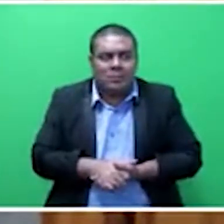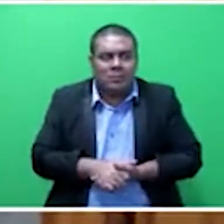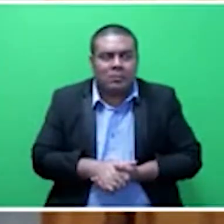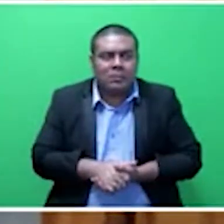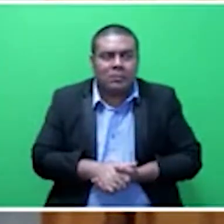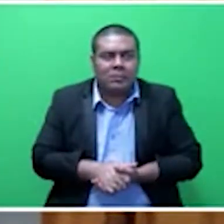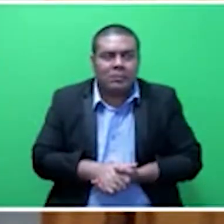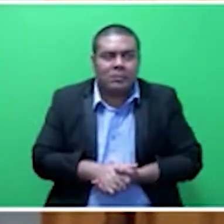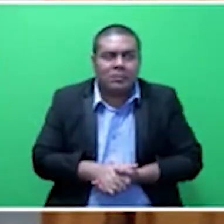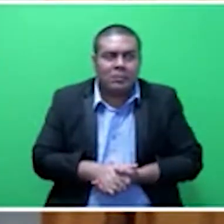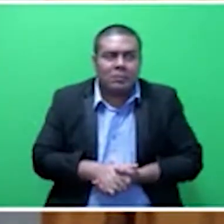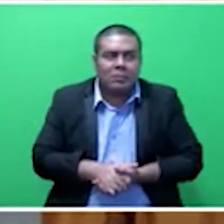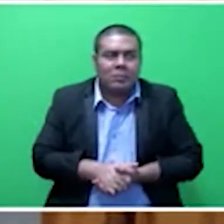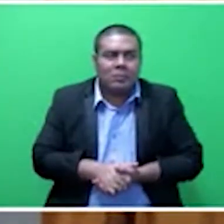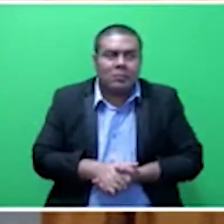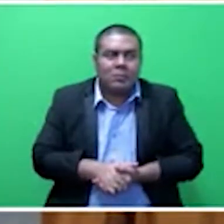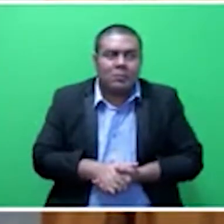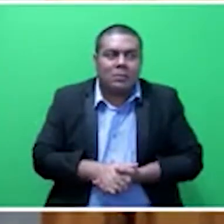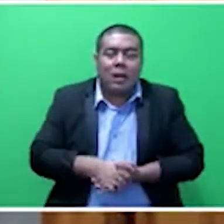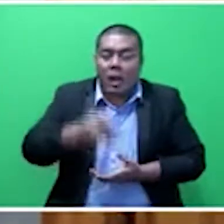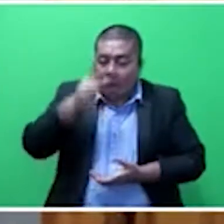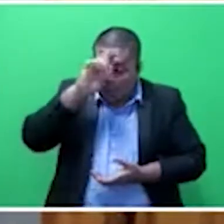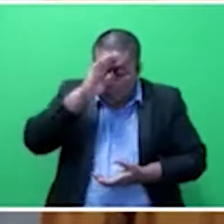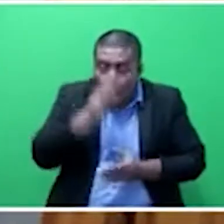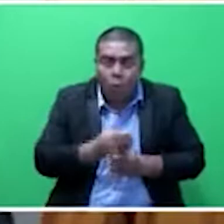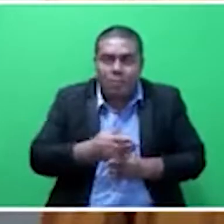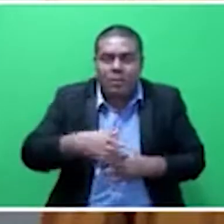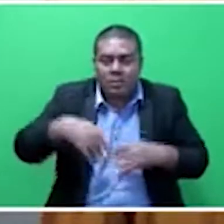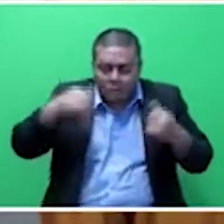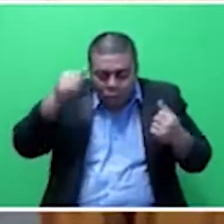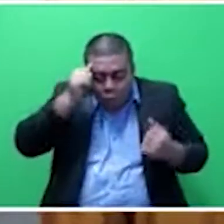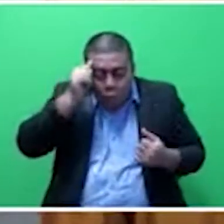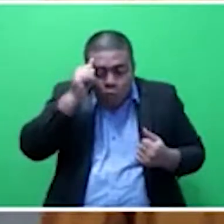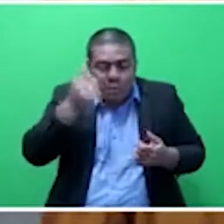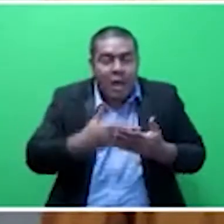I hope he knows the current reality of Qantas.